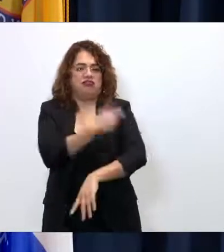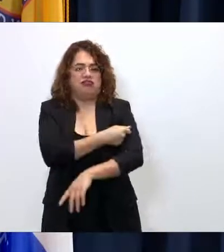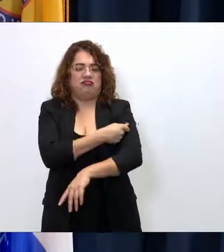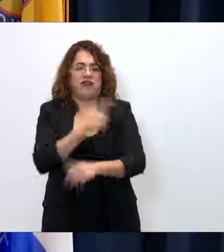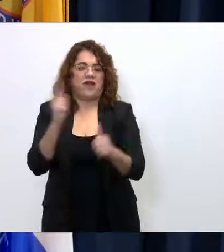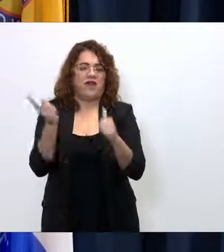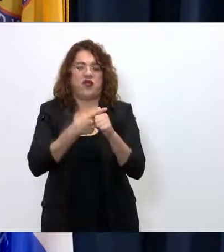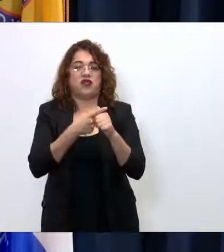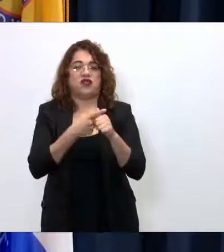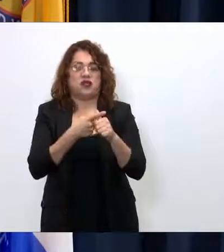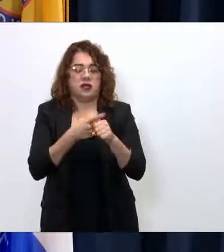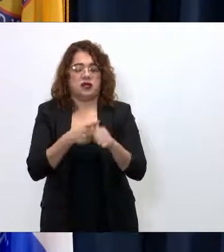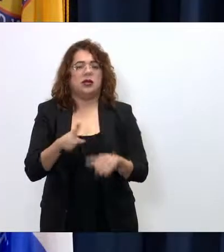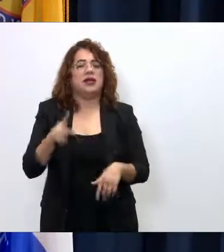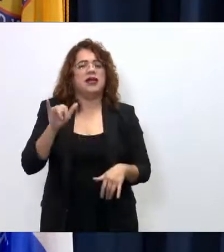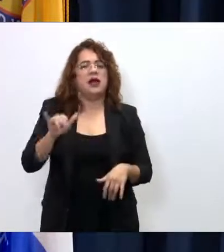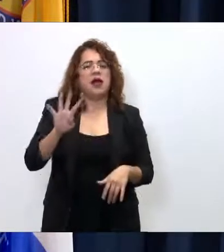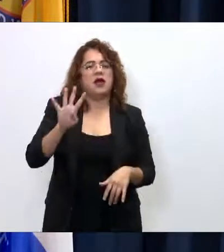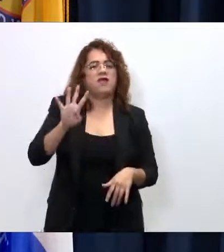The percentage there is about